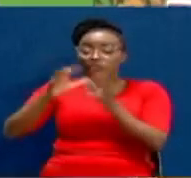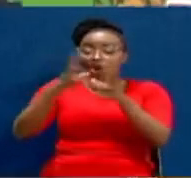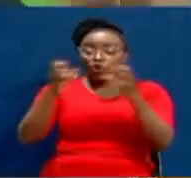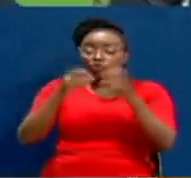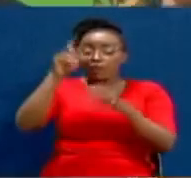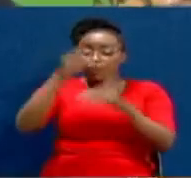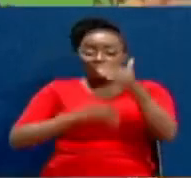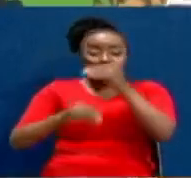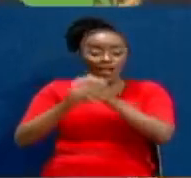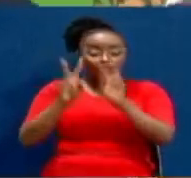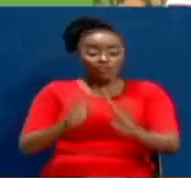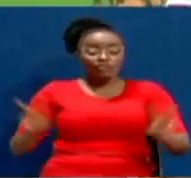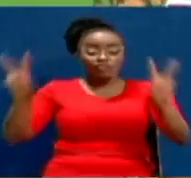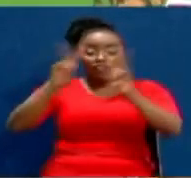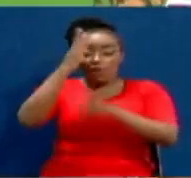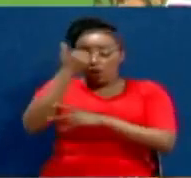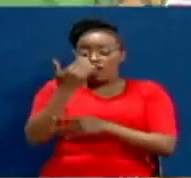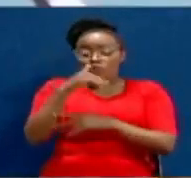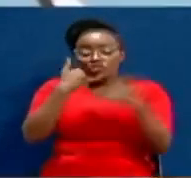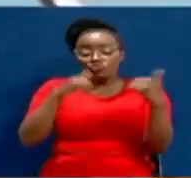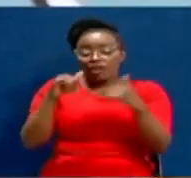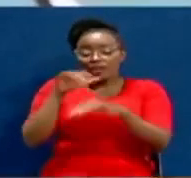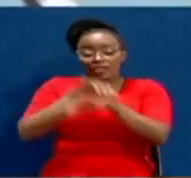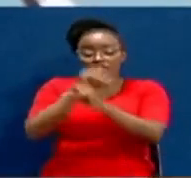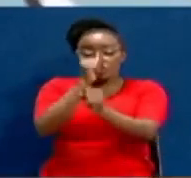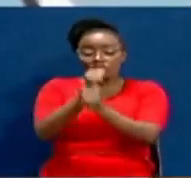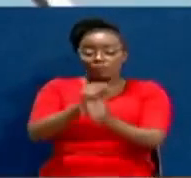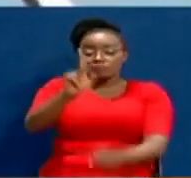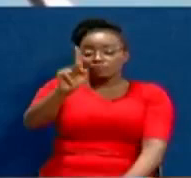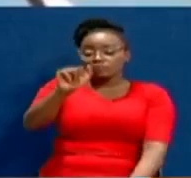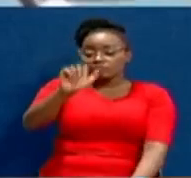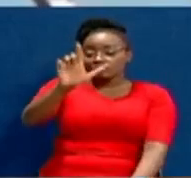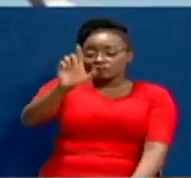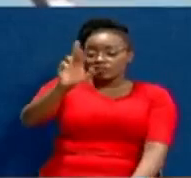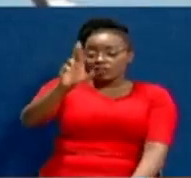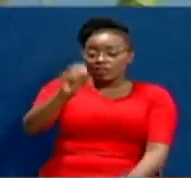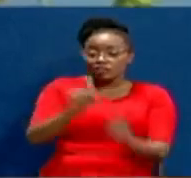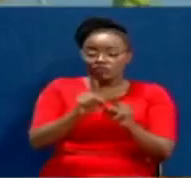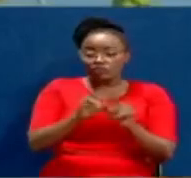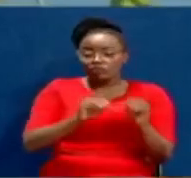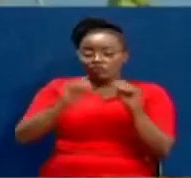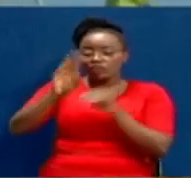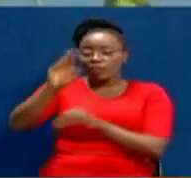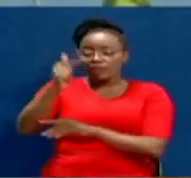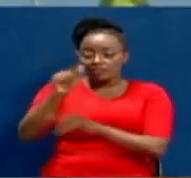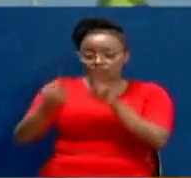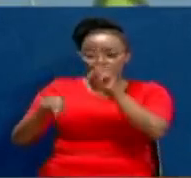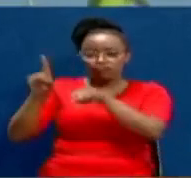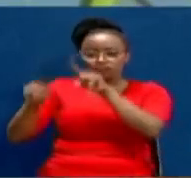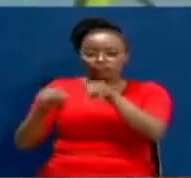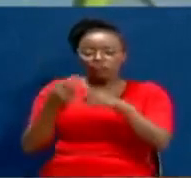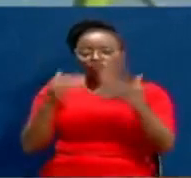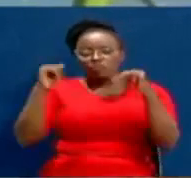should also add value to it so that we keep jobs in this country. CARLO has advised farmers to shift to the new hybrid BT cotton variety